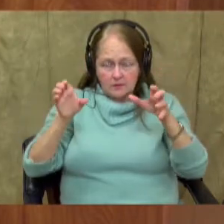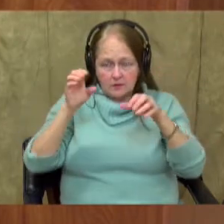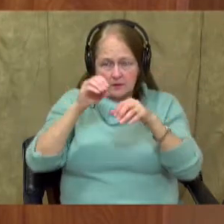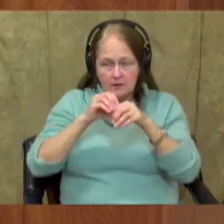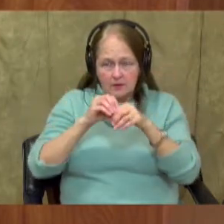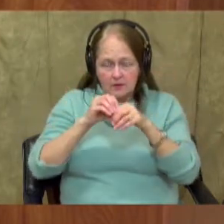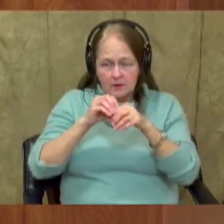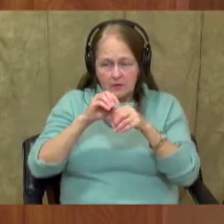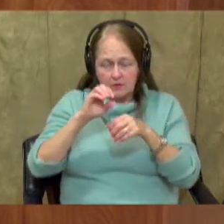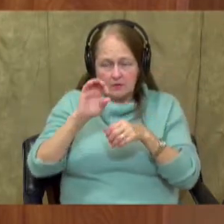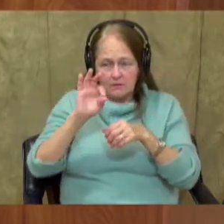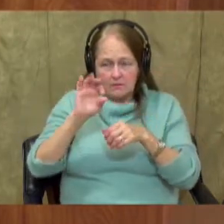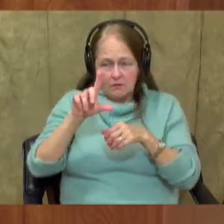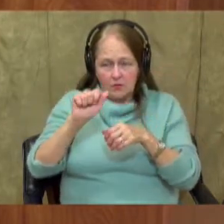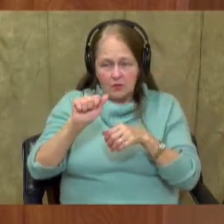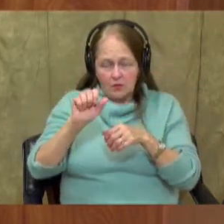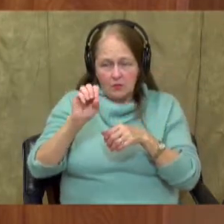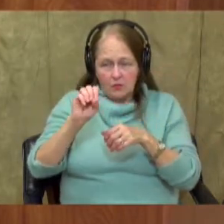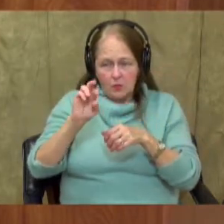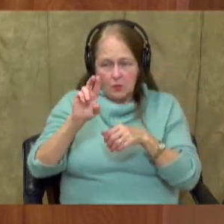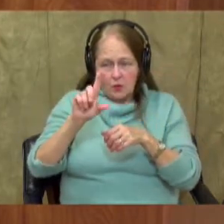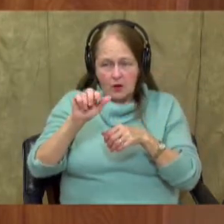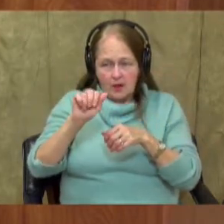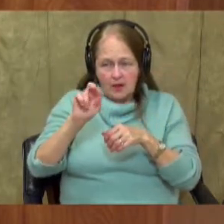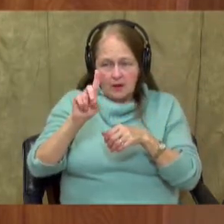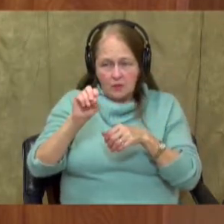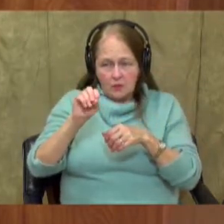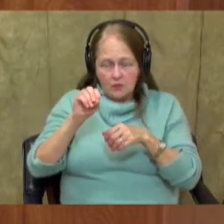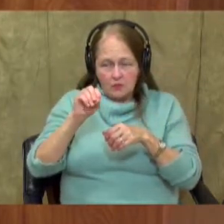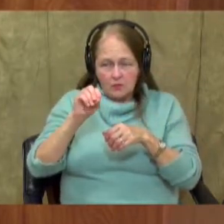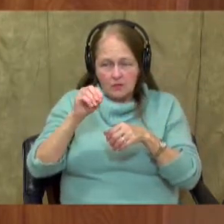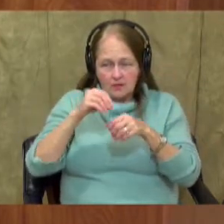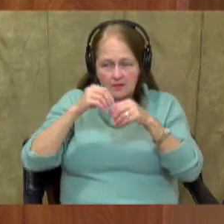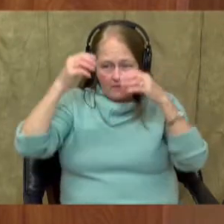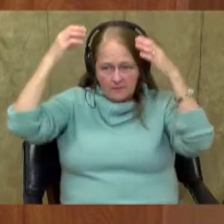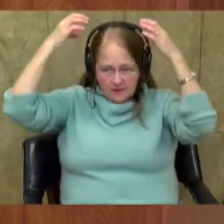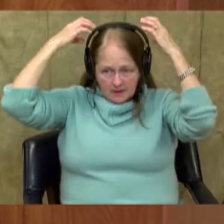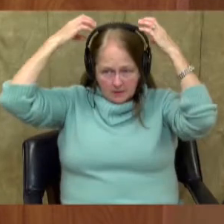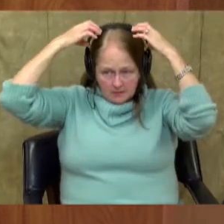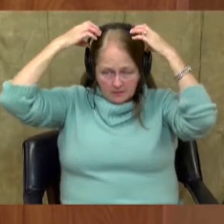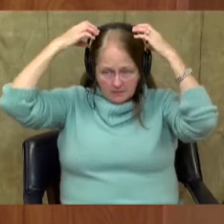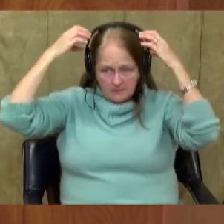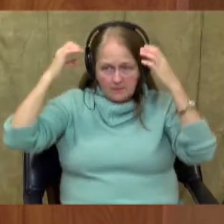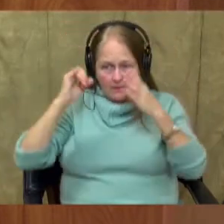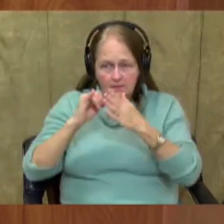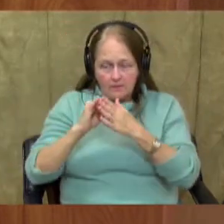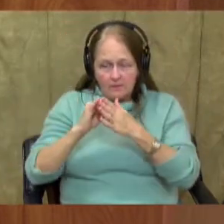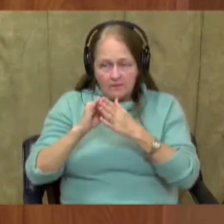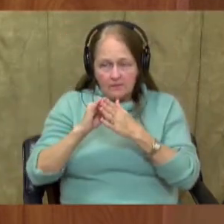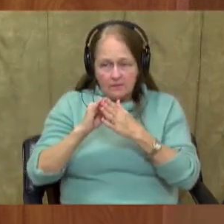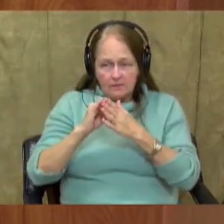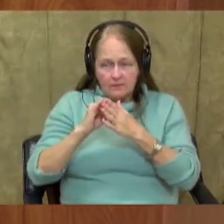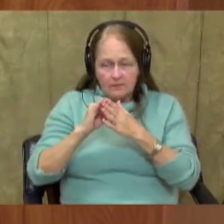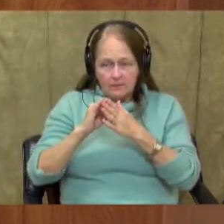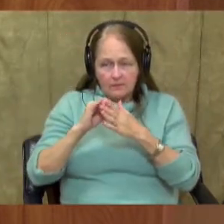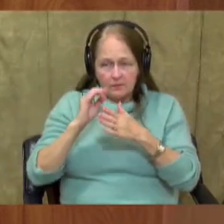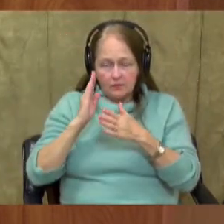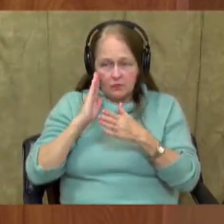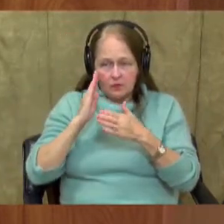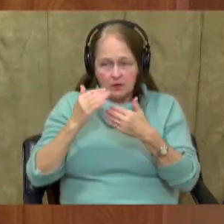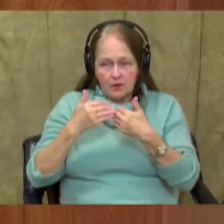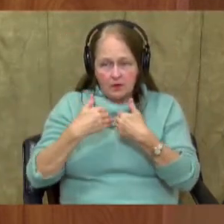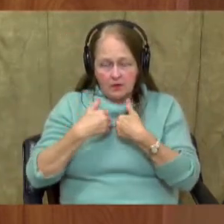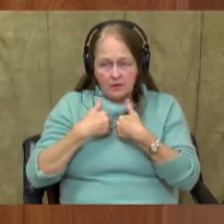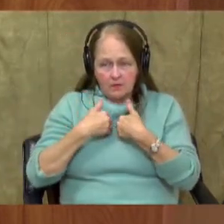you can possibly think about which castle I might be referring to. And this is a nod to my coworkers who are apparently